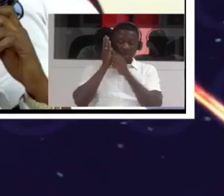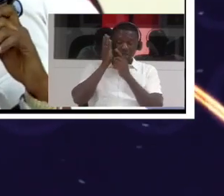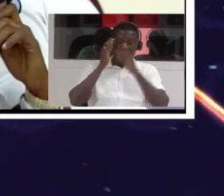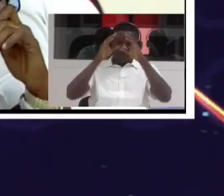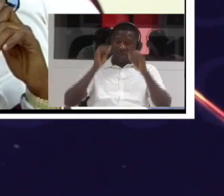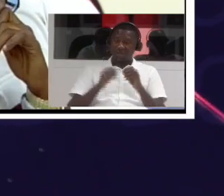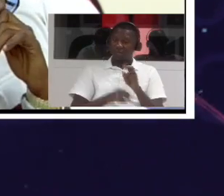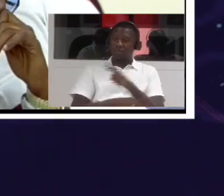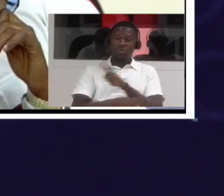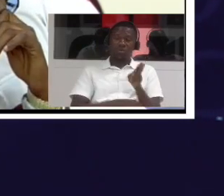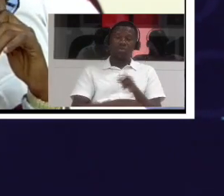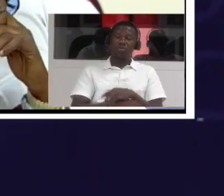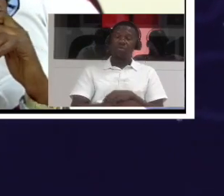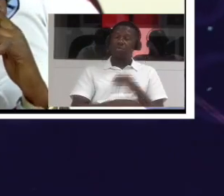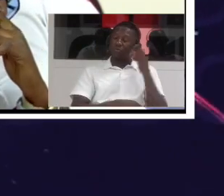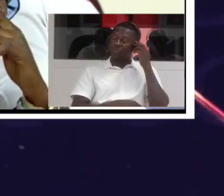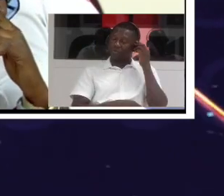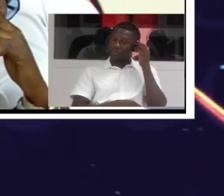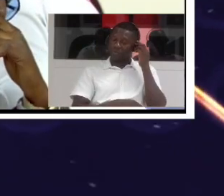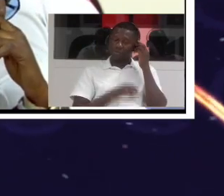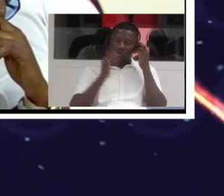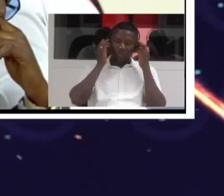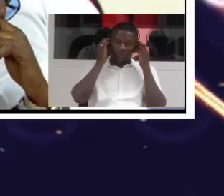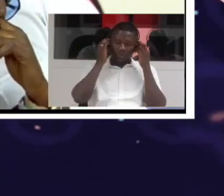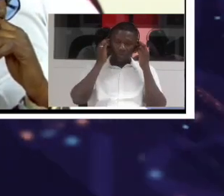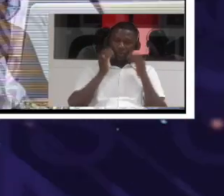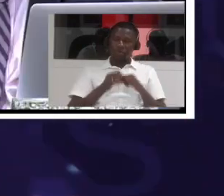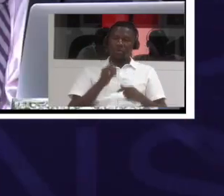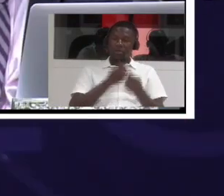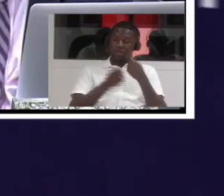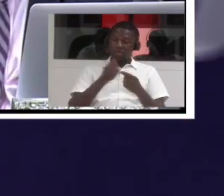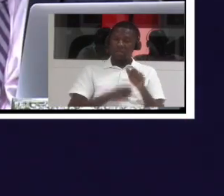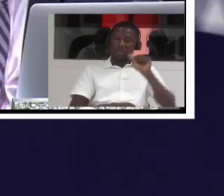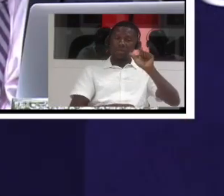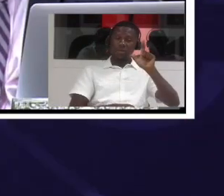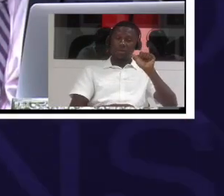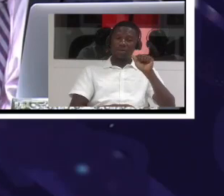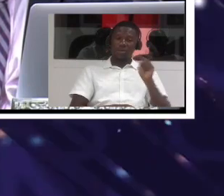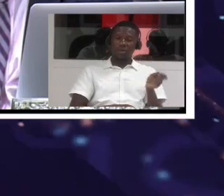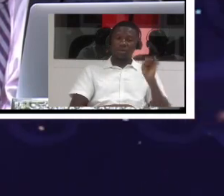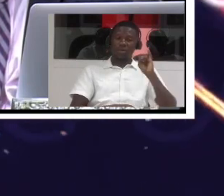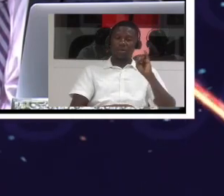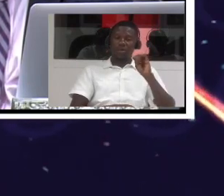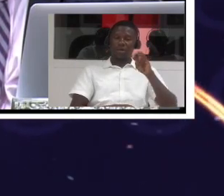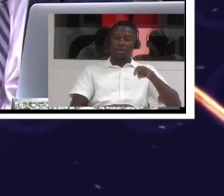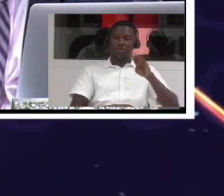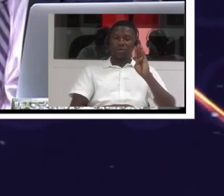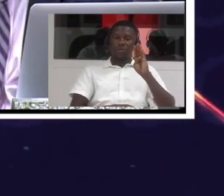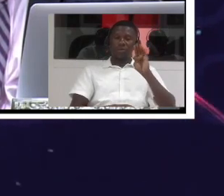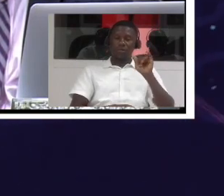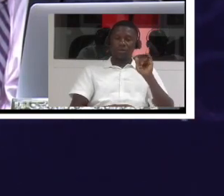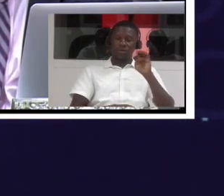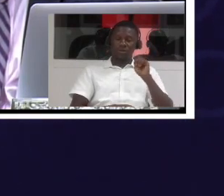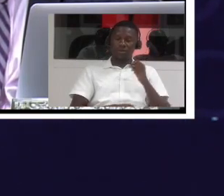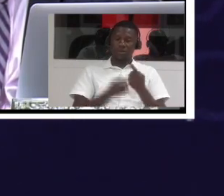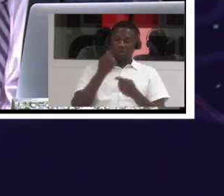And Alhaji Mbaye again? No, we dealt with, yes, Alhaji Mbaye again. And this time around, he wrote